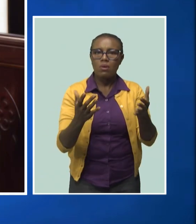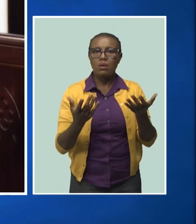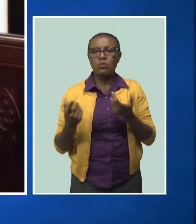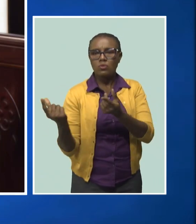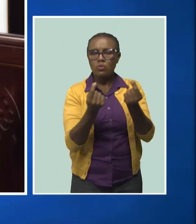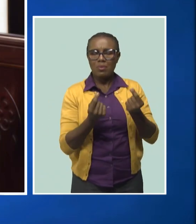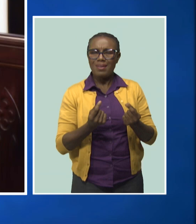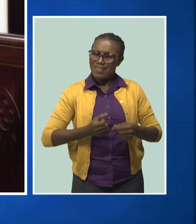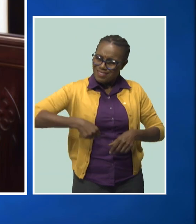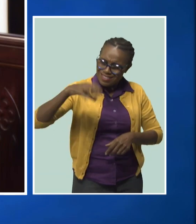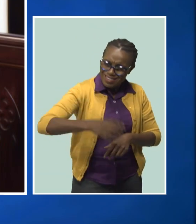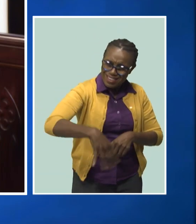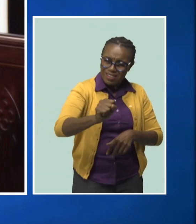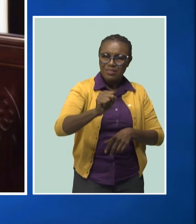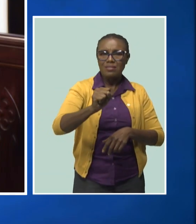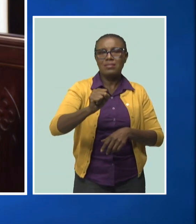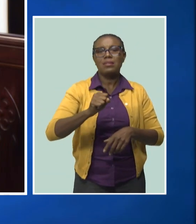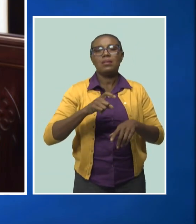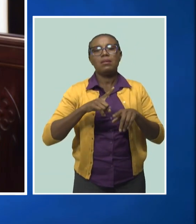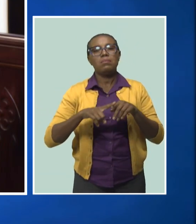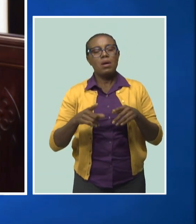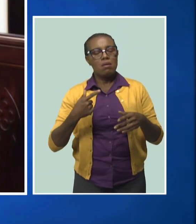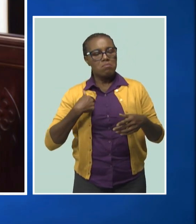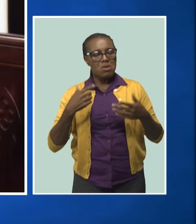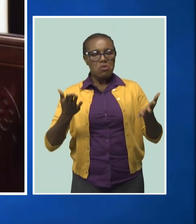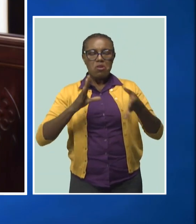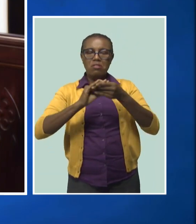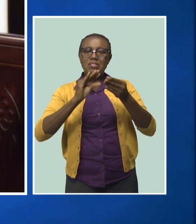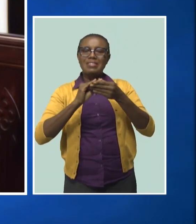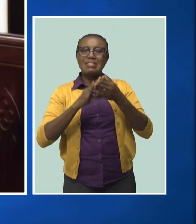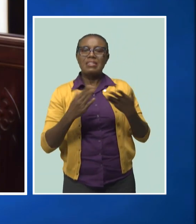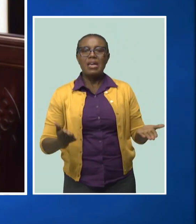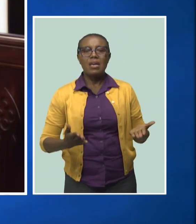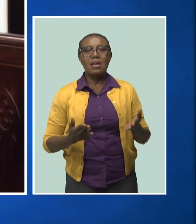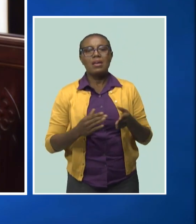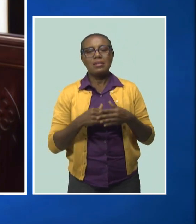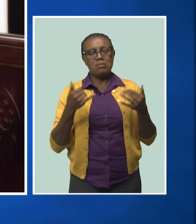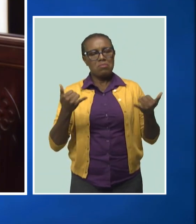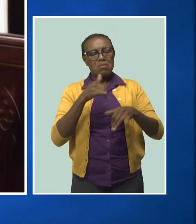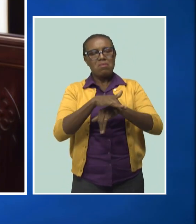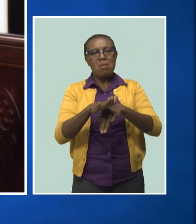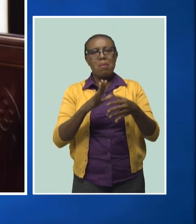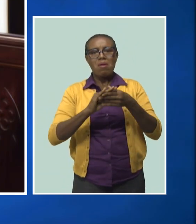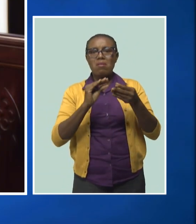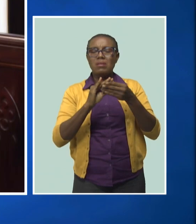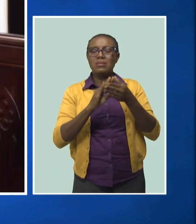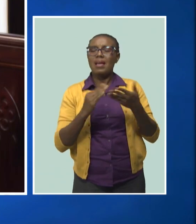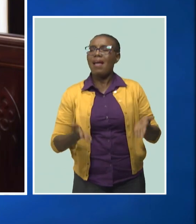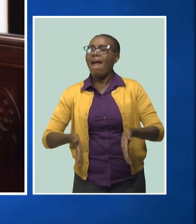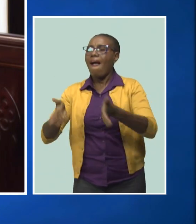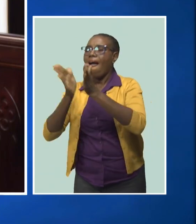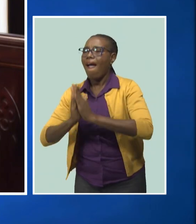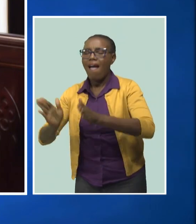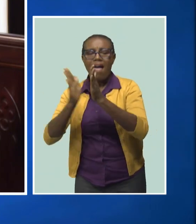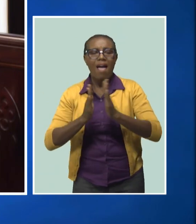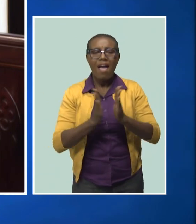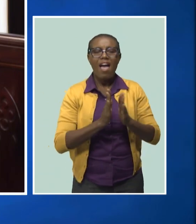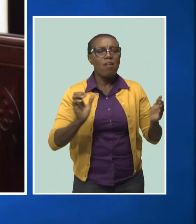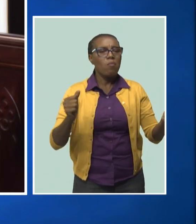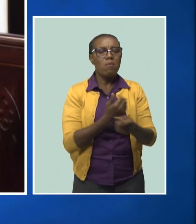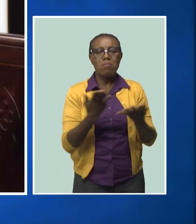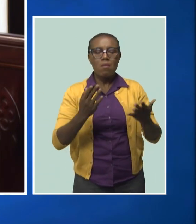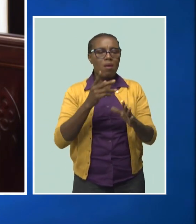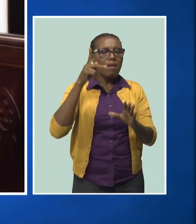some of them? Yes, we have. But I'm not going to prejudice it this evening, because I've asked for a full